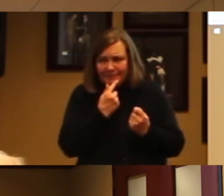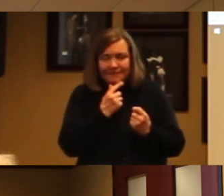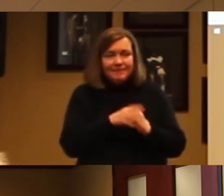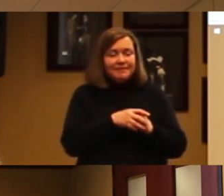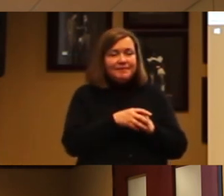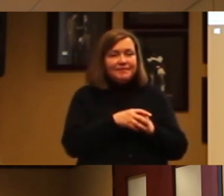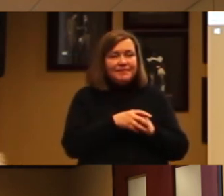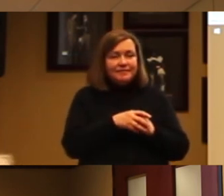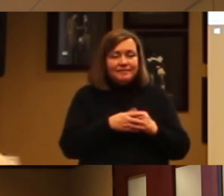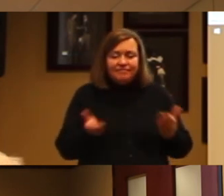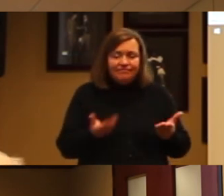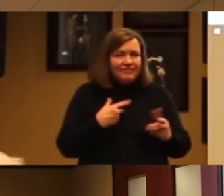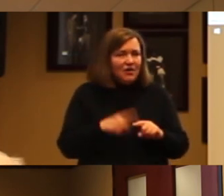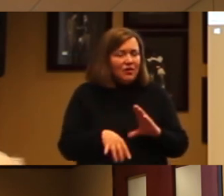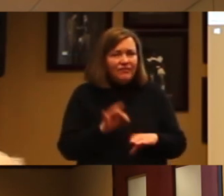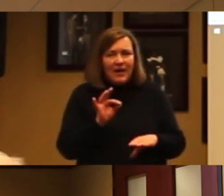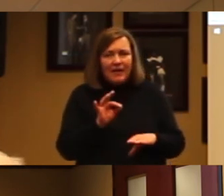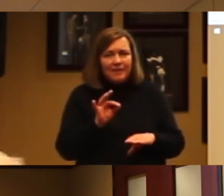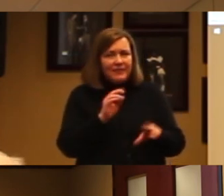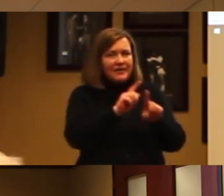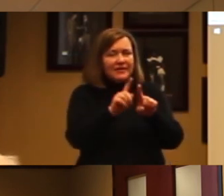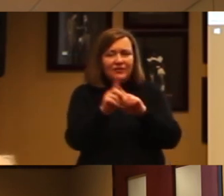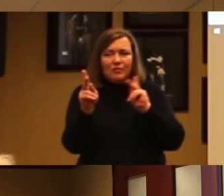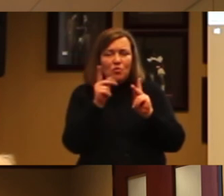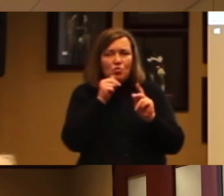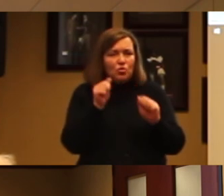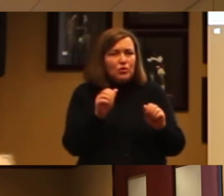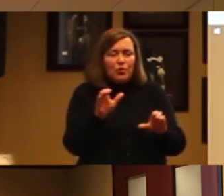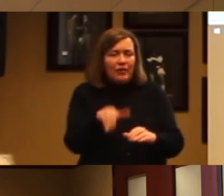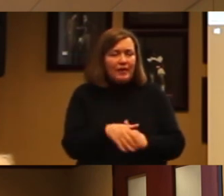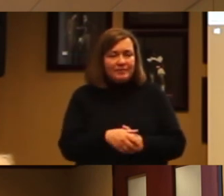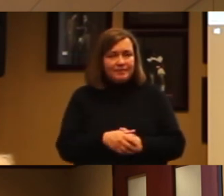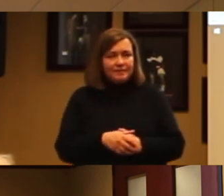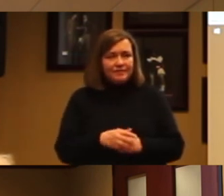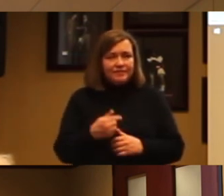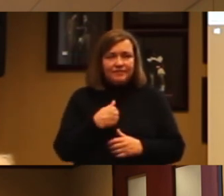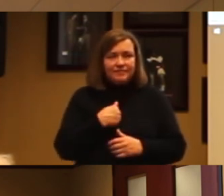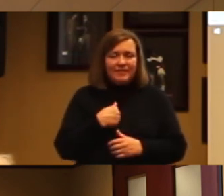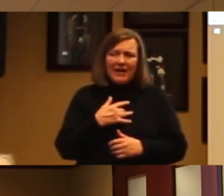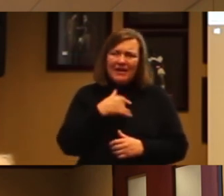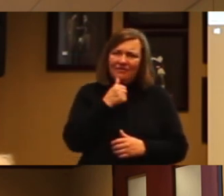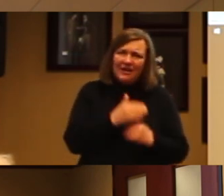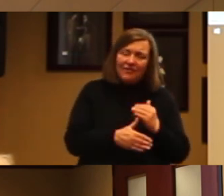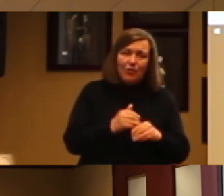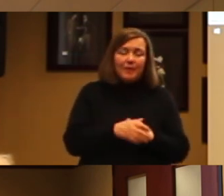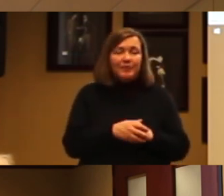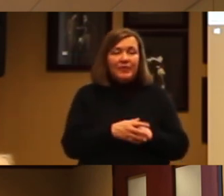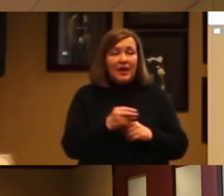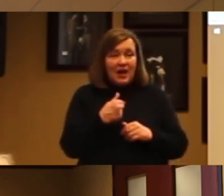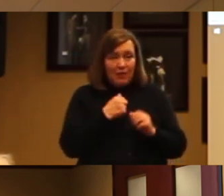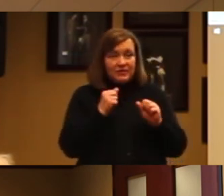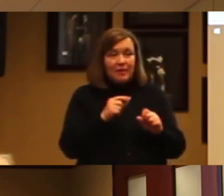I couldn't find the different people who could have done it. I just didn't feel comfortable. And I was able